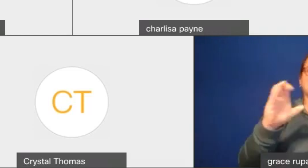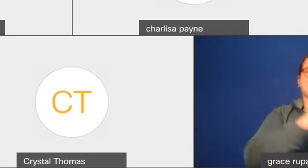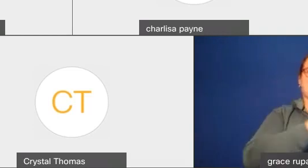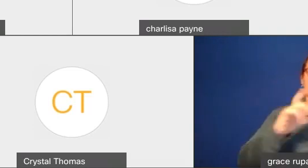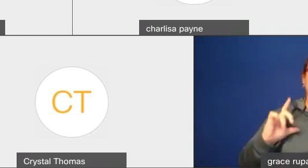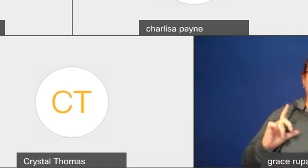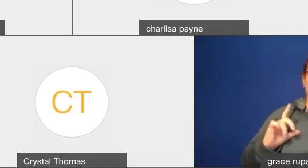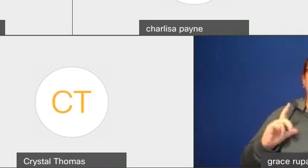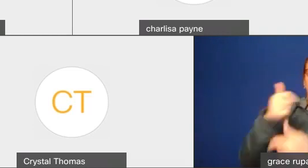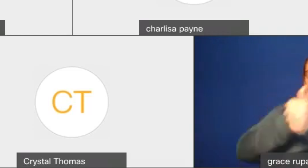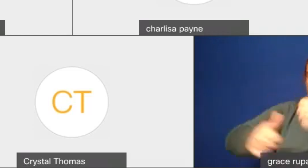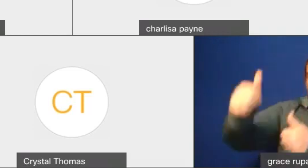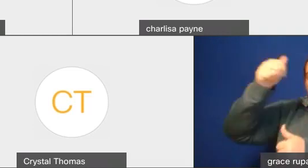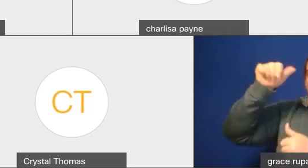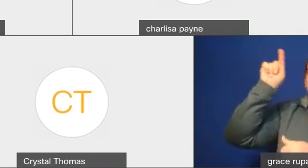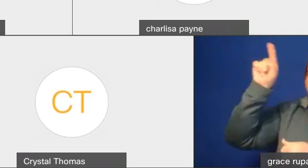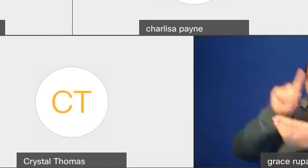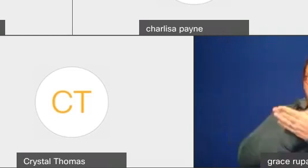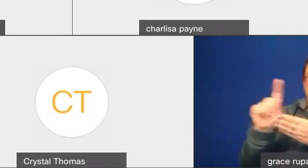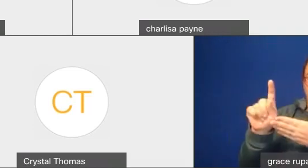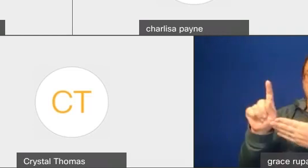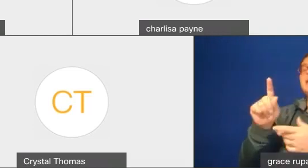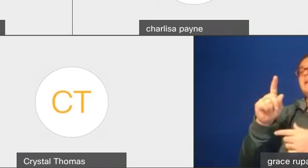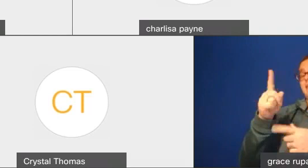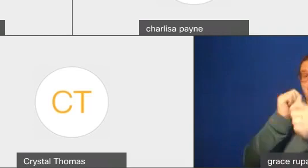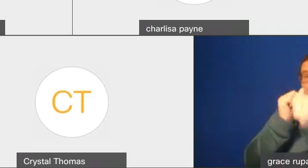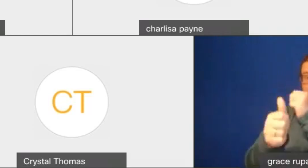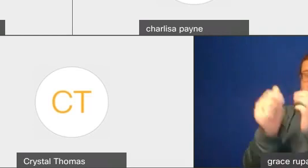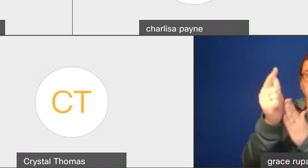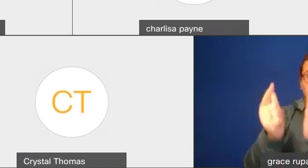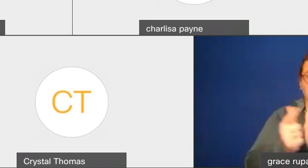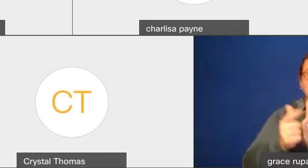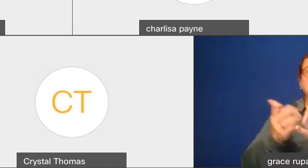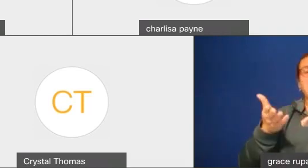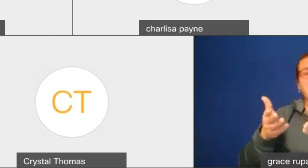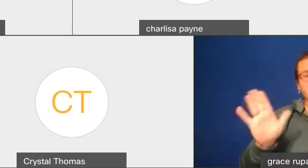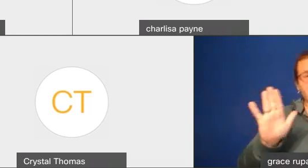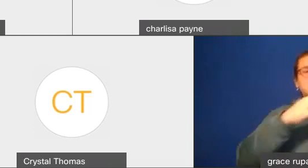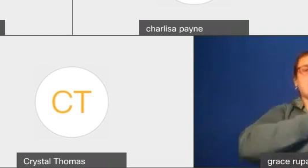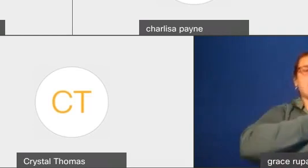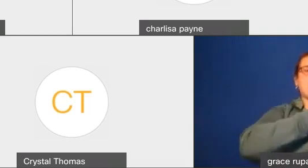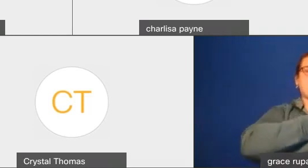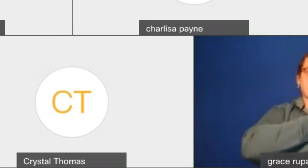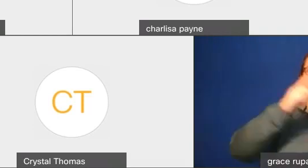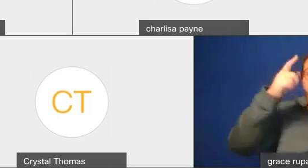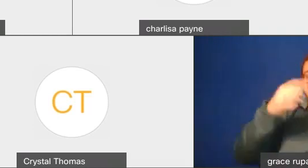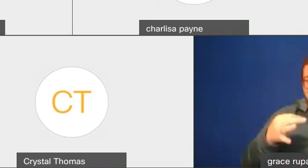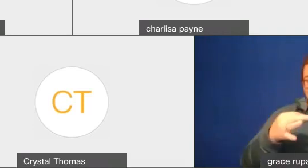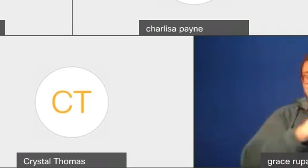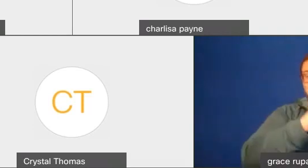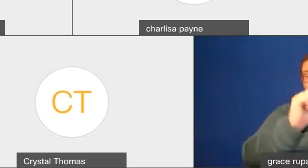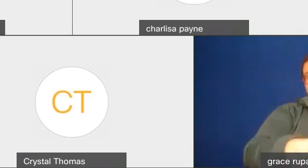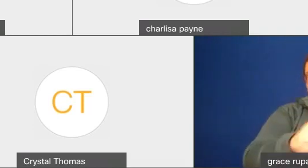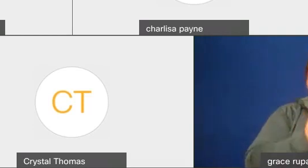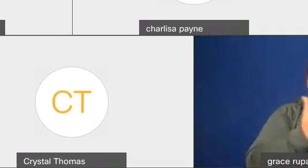passed legislation that allows the mayor to extend that public health emergency through December 31st of this